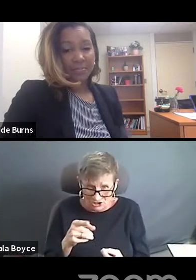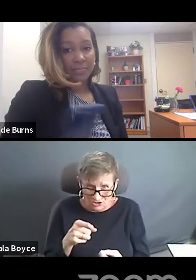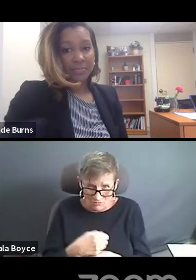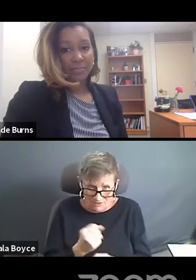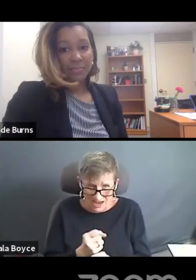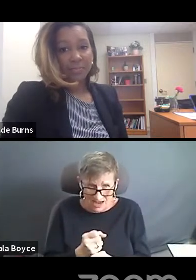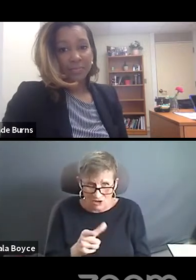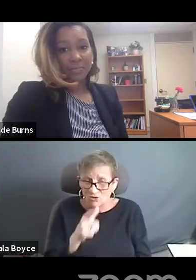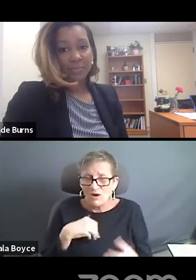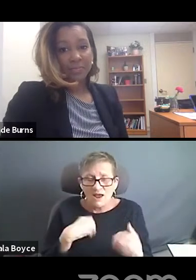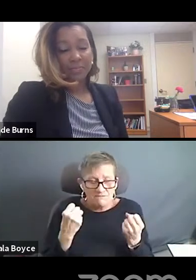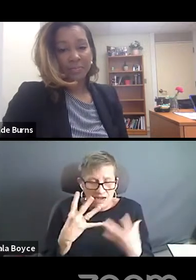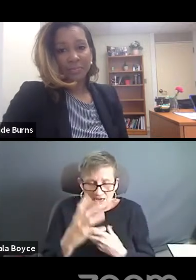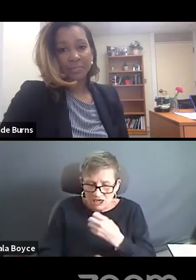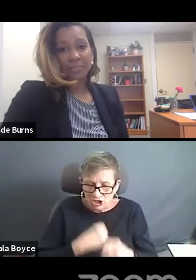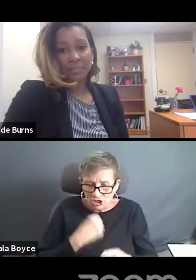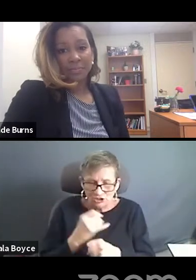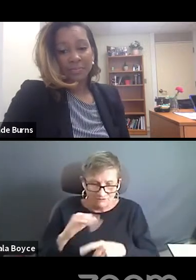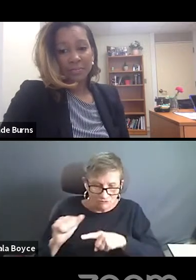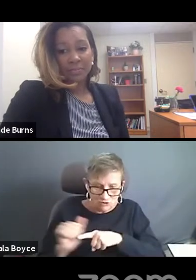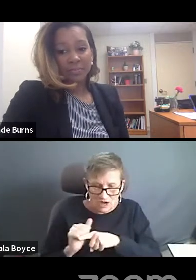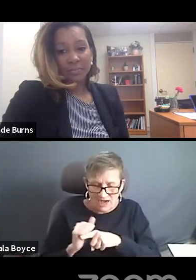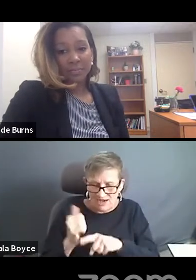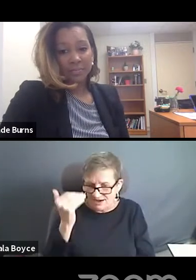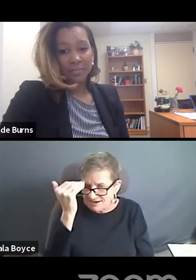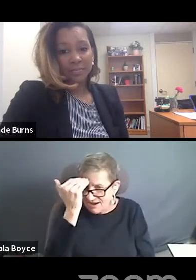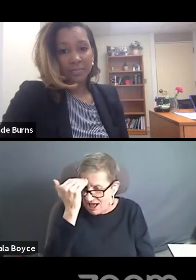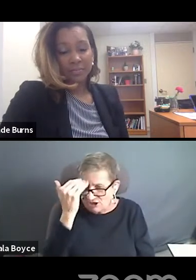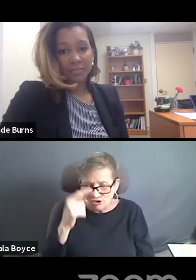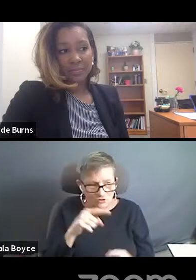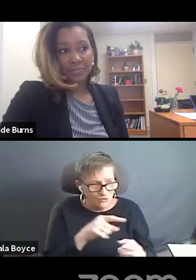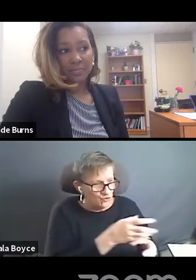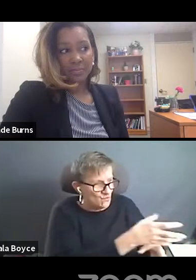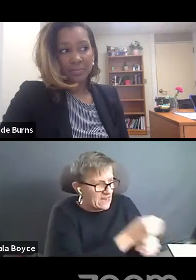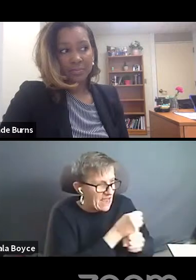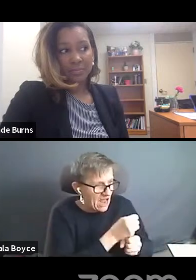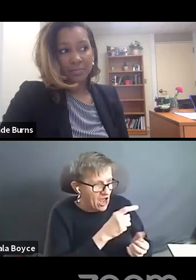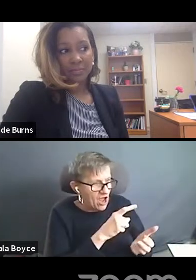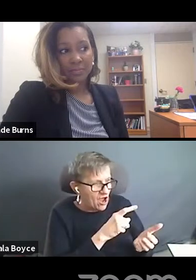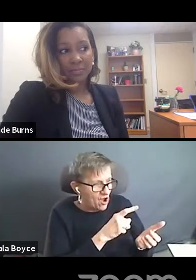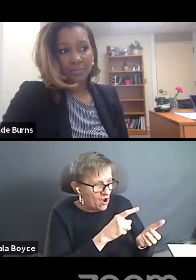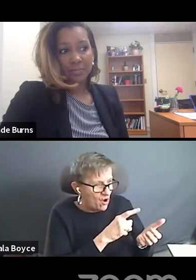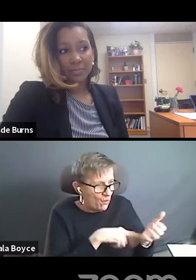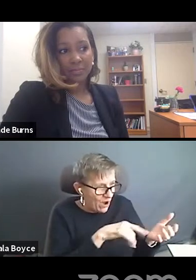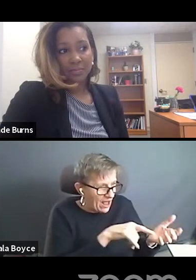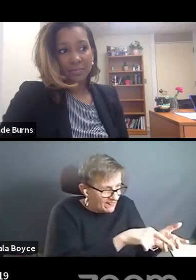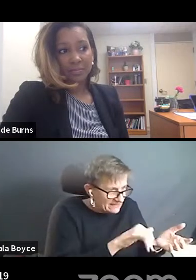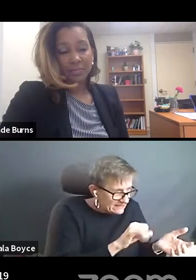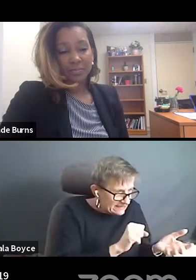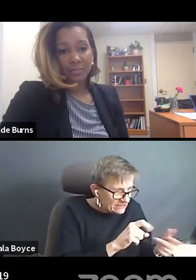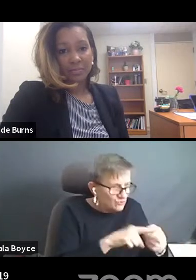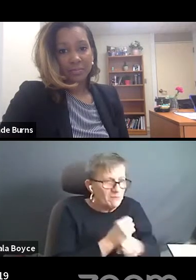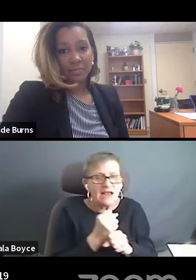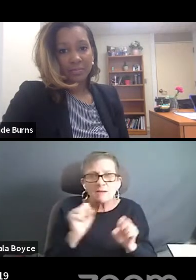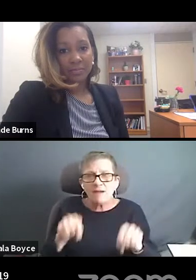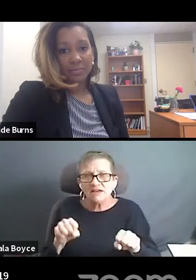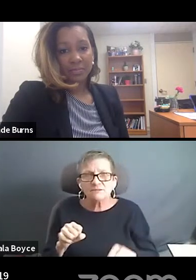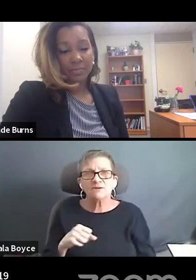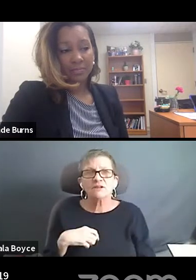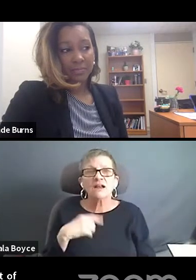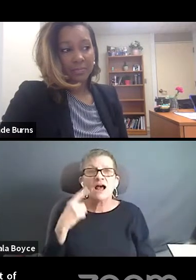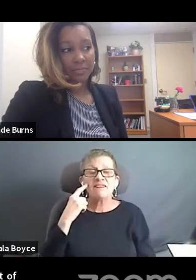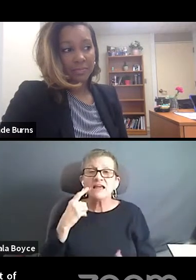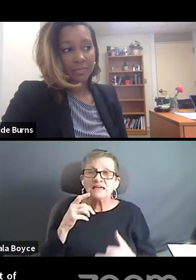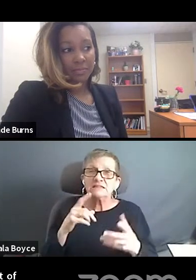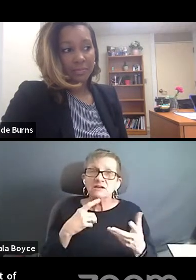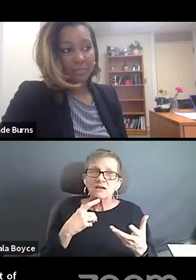years of training to try to get what it was that was happening to then make this possible. And I think that being able to then turn to